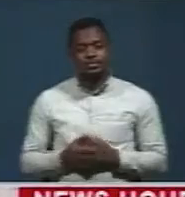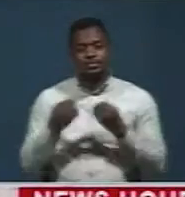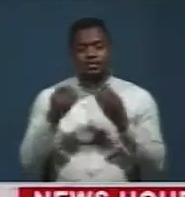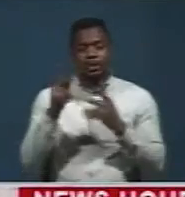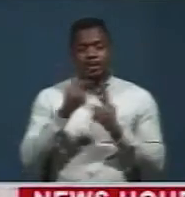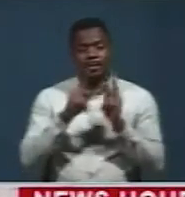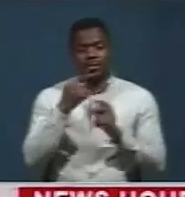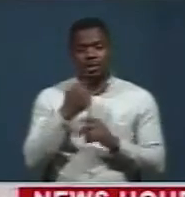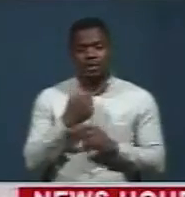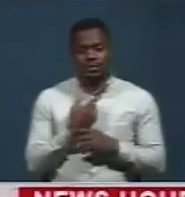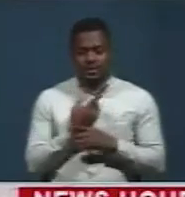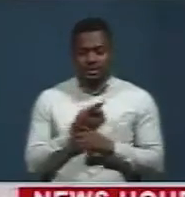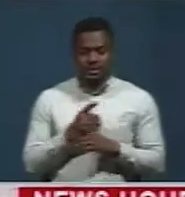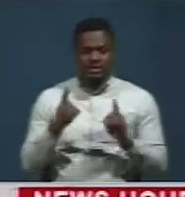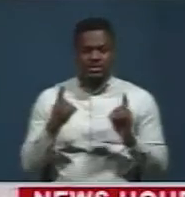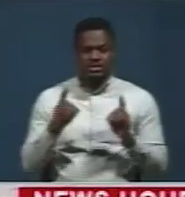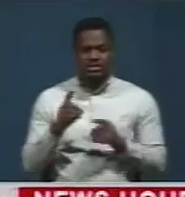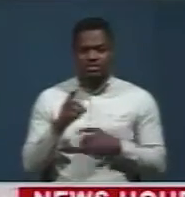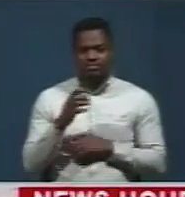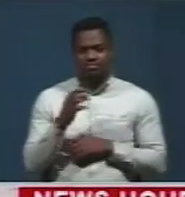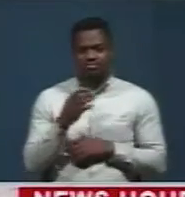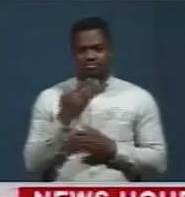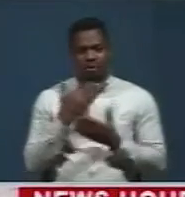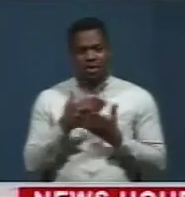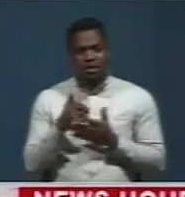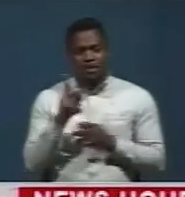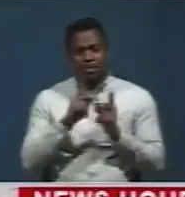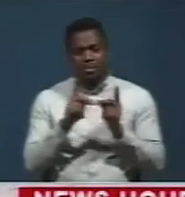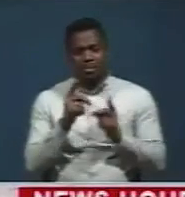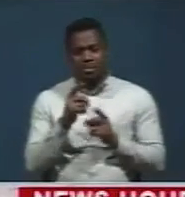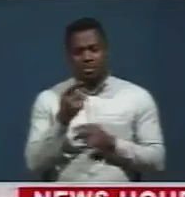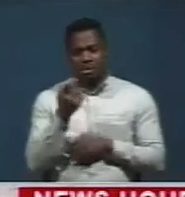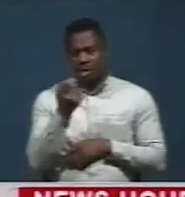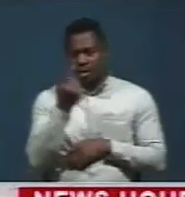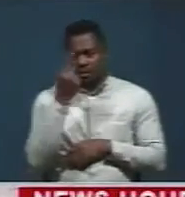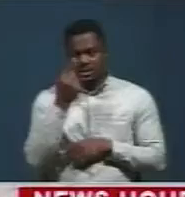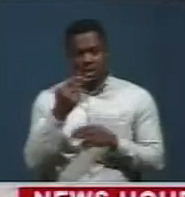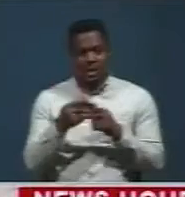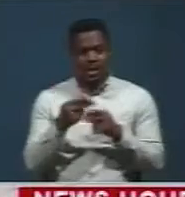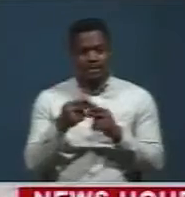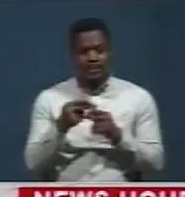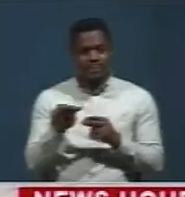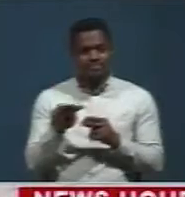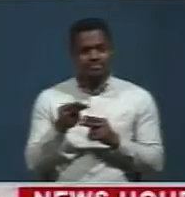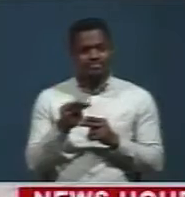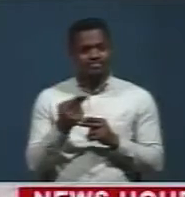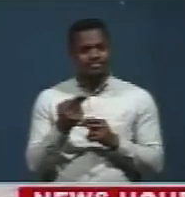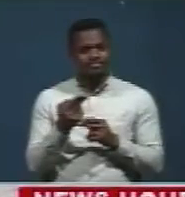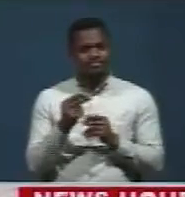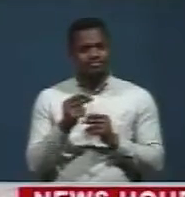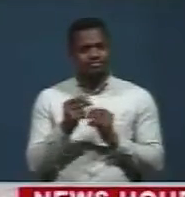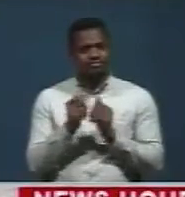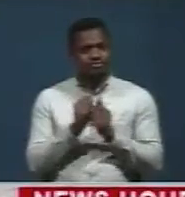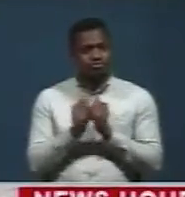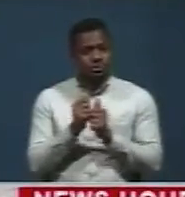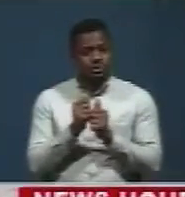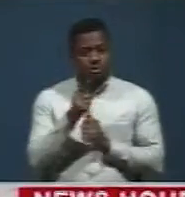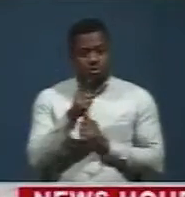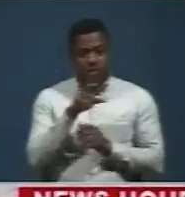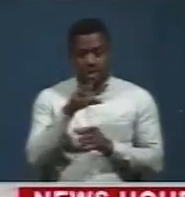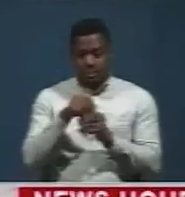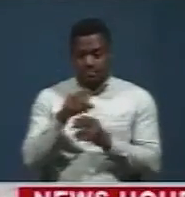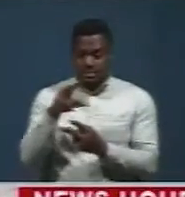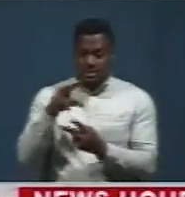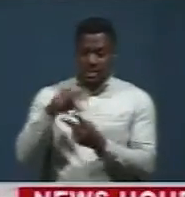people who have democratic credentials, people who understand the name of the game, as you put it, that look, you are